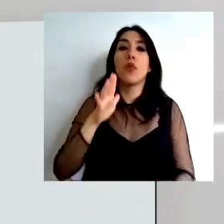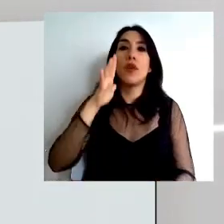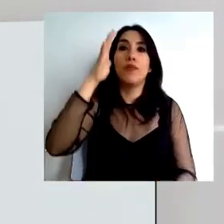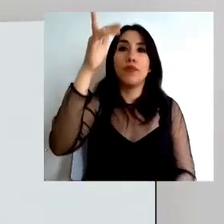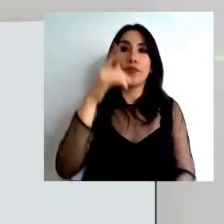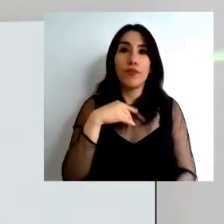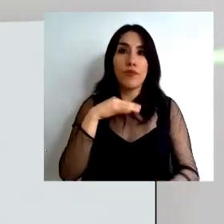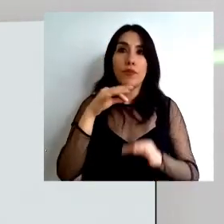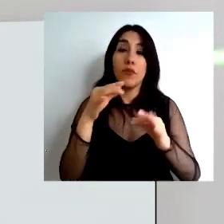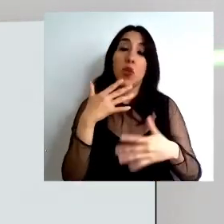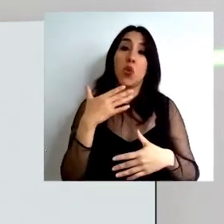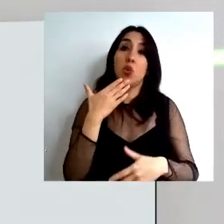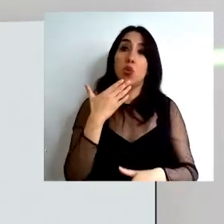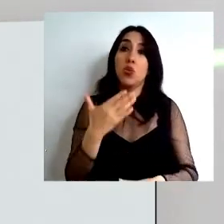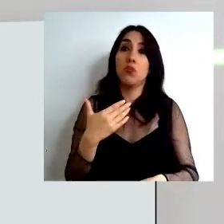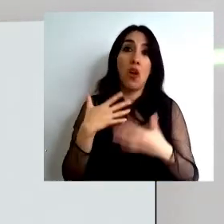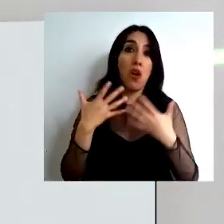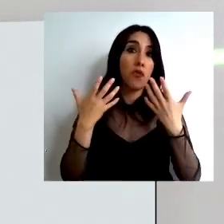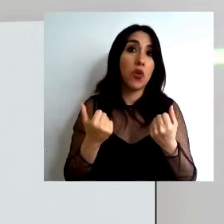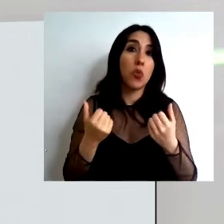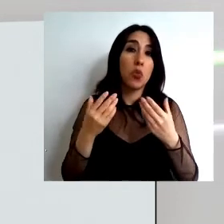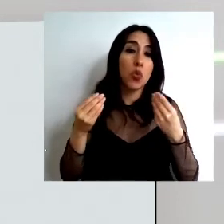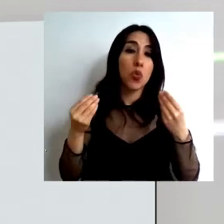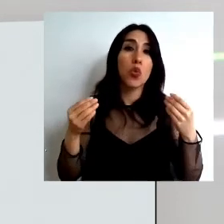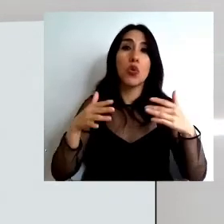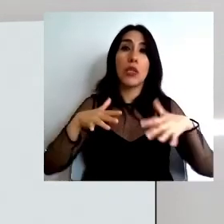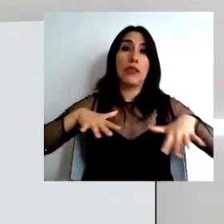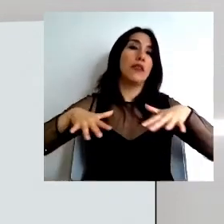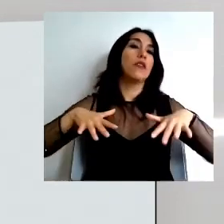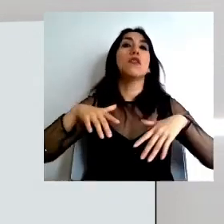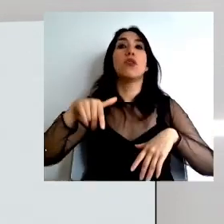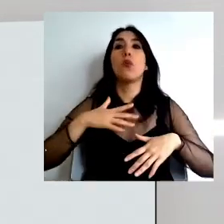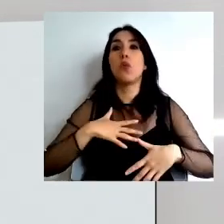So this is not our approach. Our approach is cooperation.